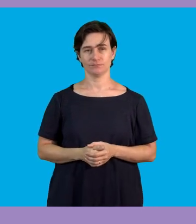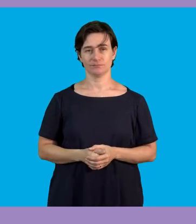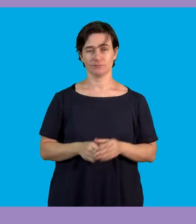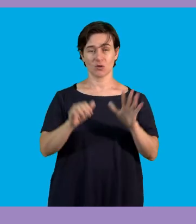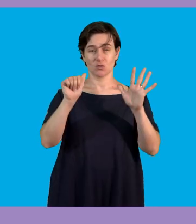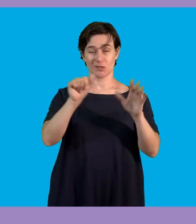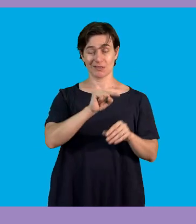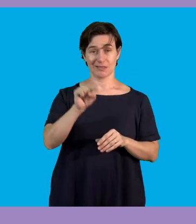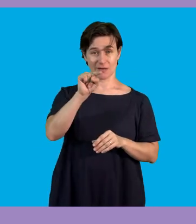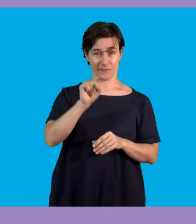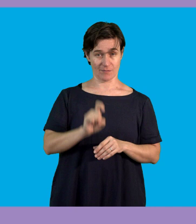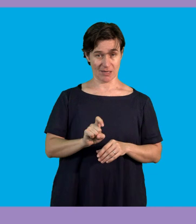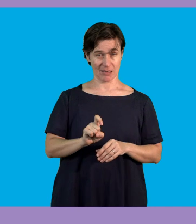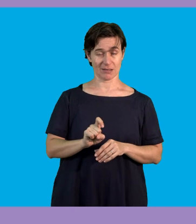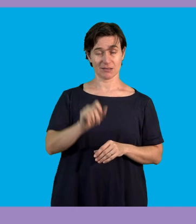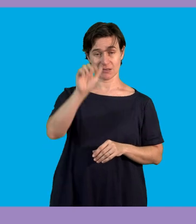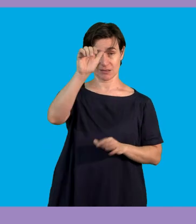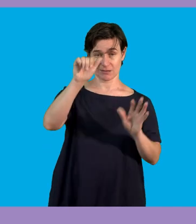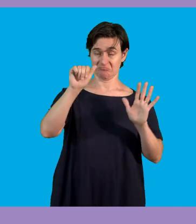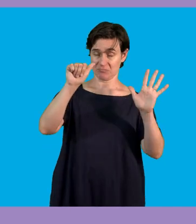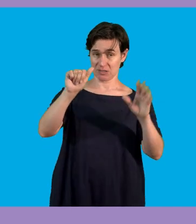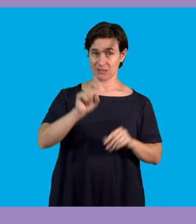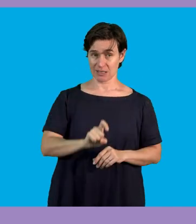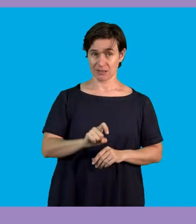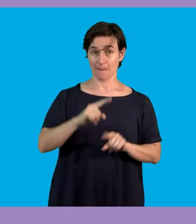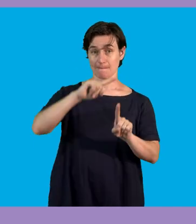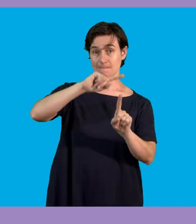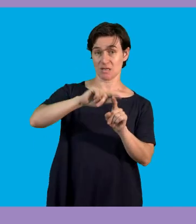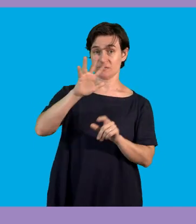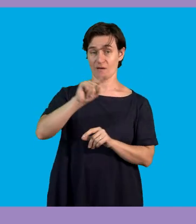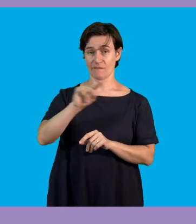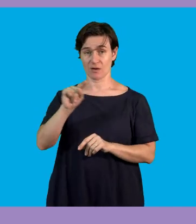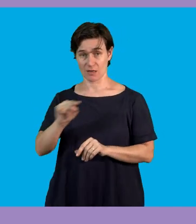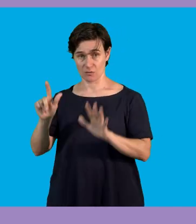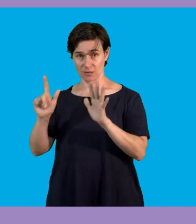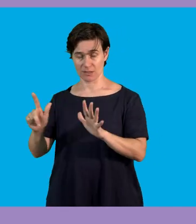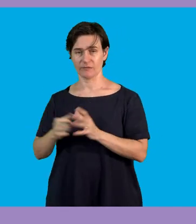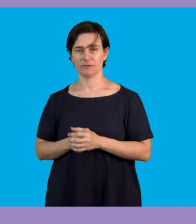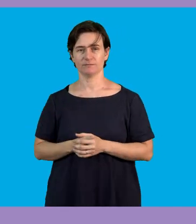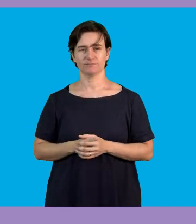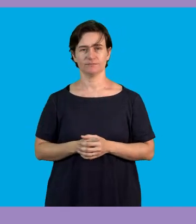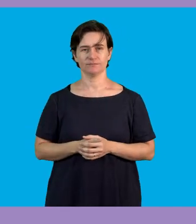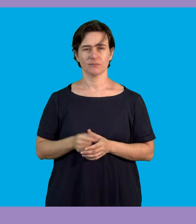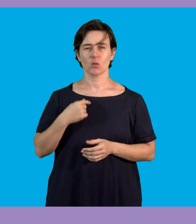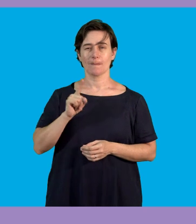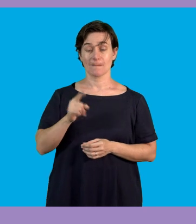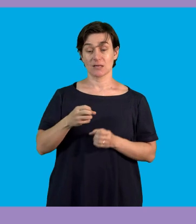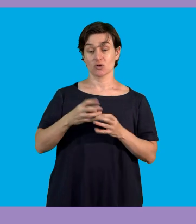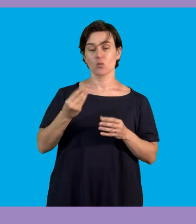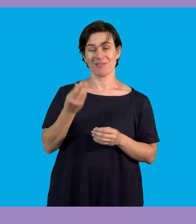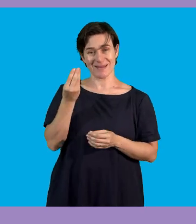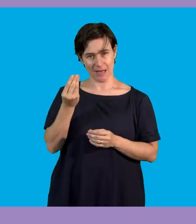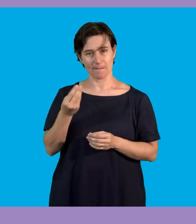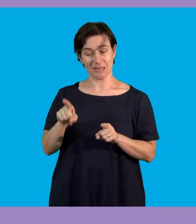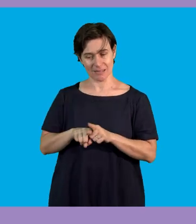6 divided by x plus 5 equals to 7. The additive, we start with the constants